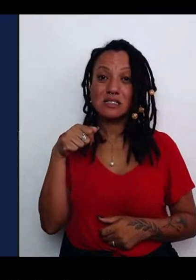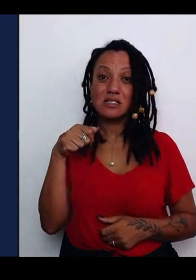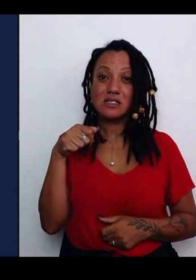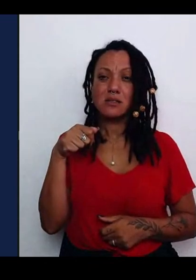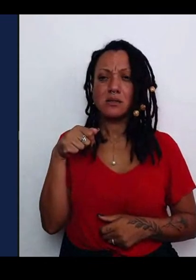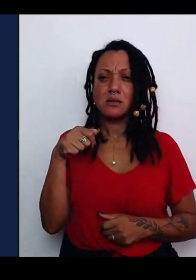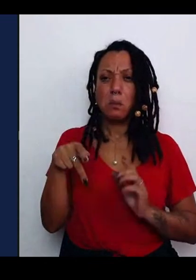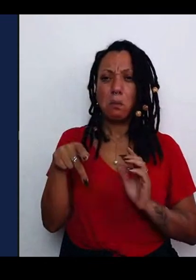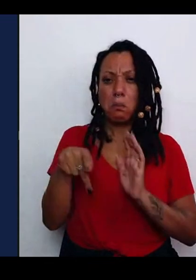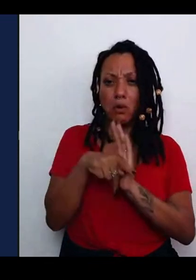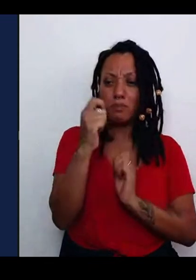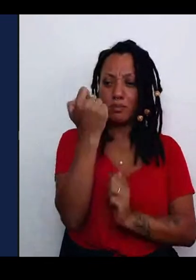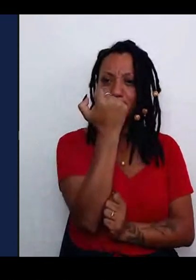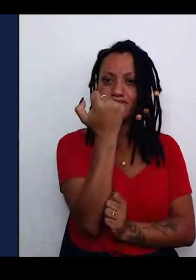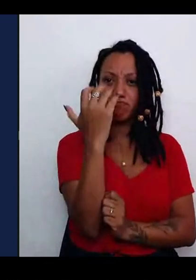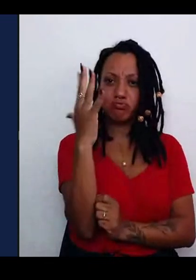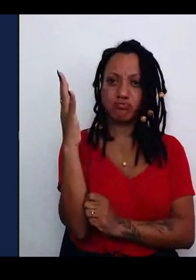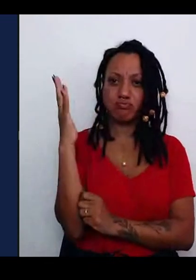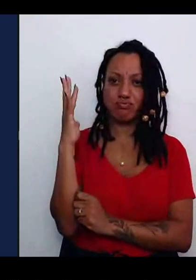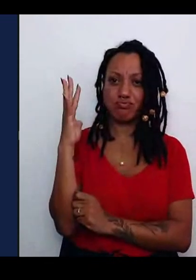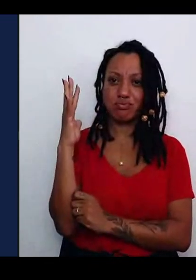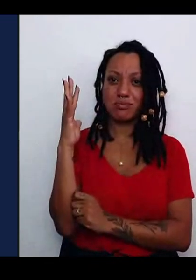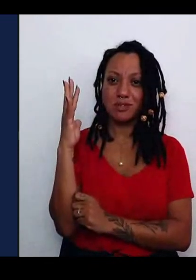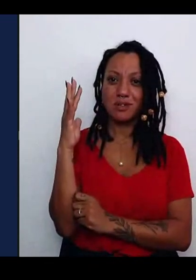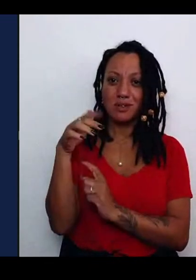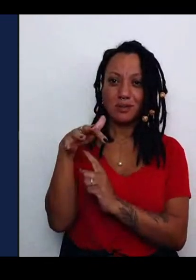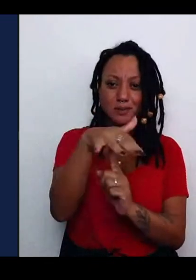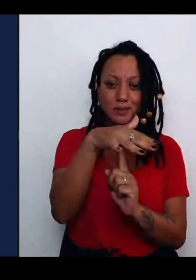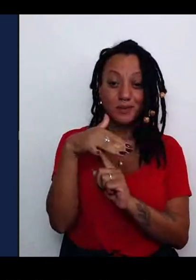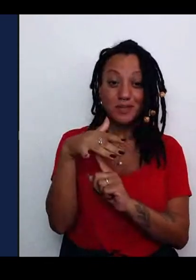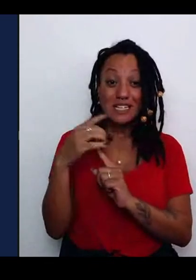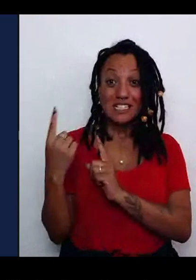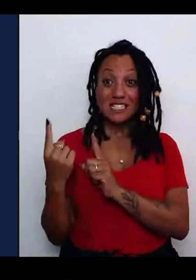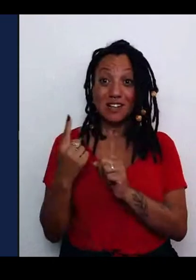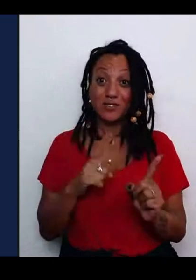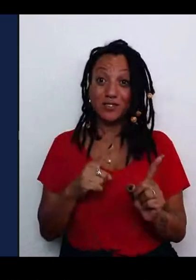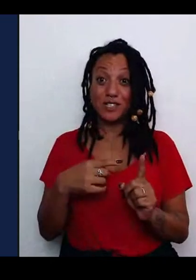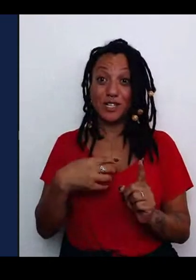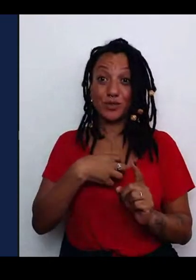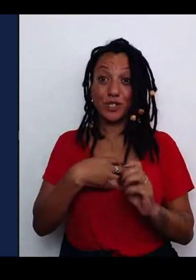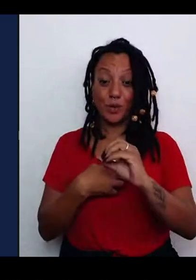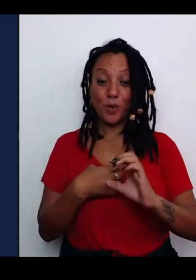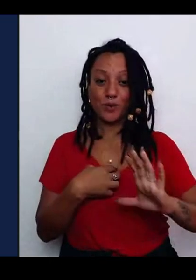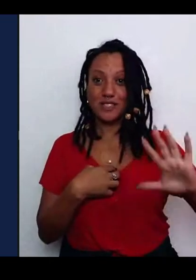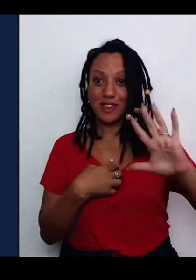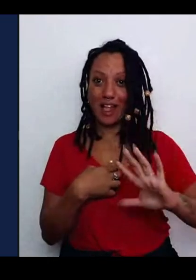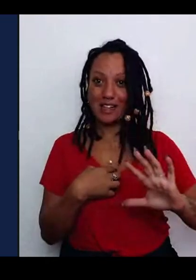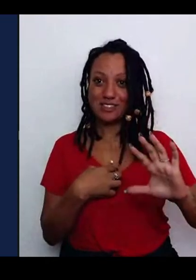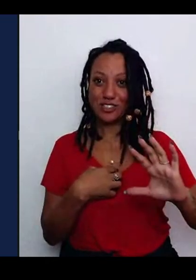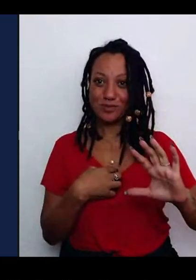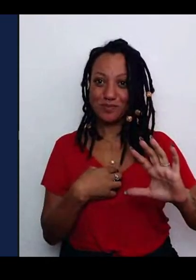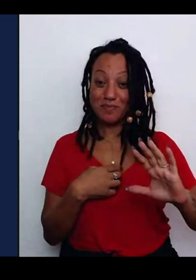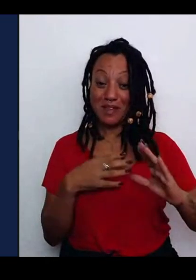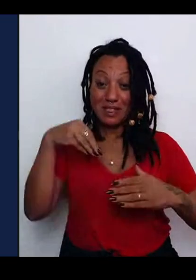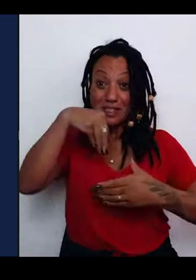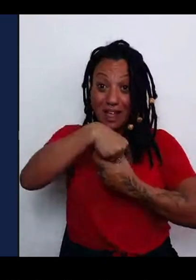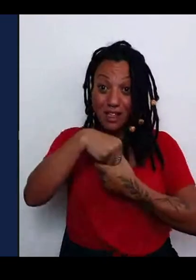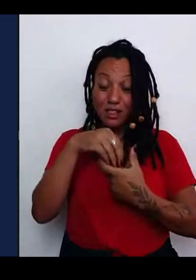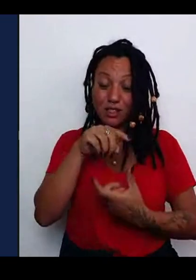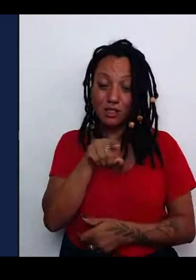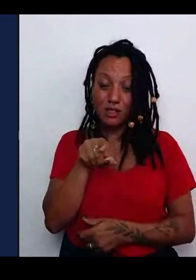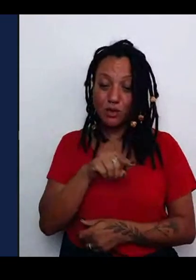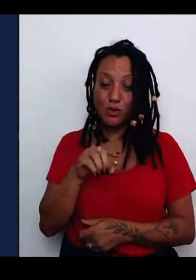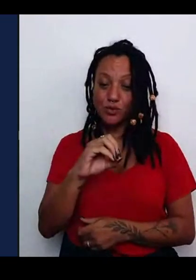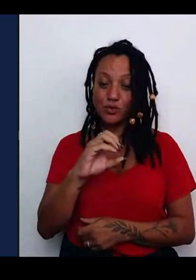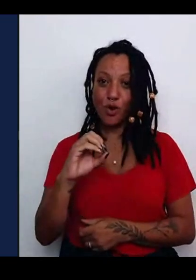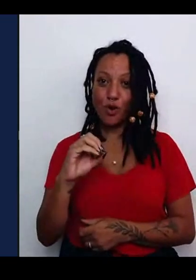now once in the zoo subjected to systematic forms of debilitation of repression of censorship they must comply